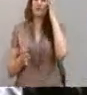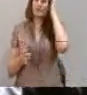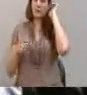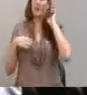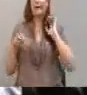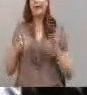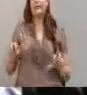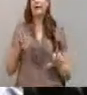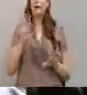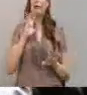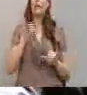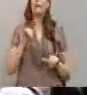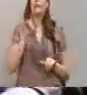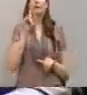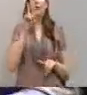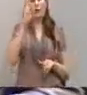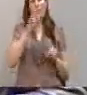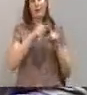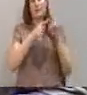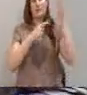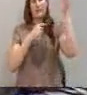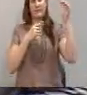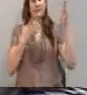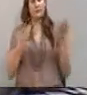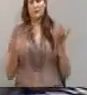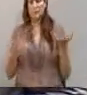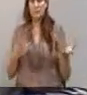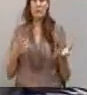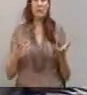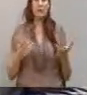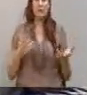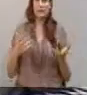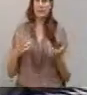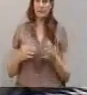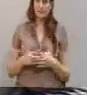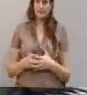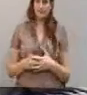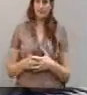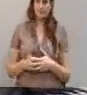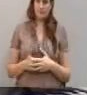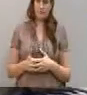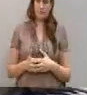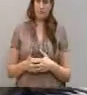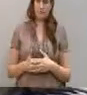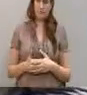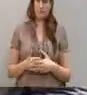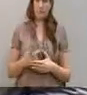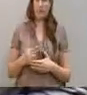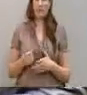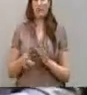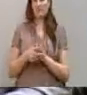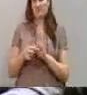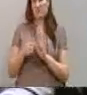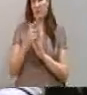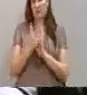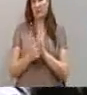which is that of giving policy instructions to the Executive and passing legislation to solve the many problems which